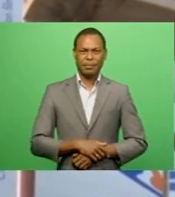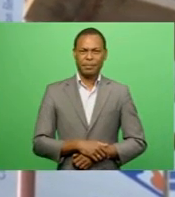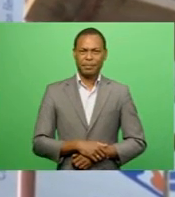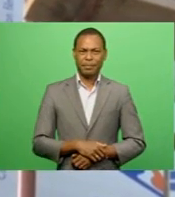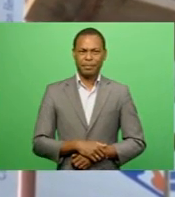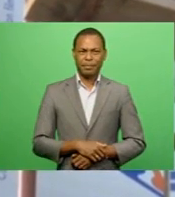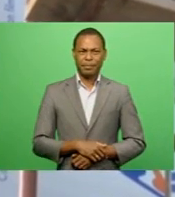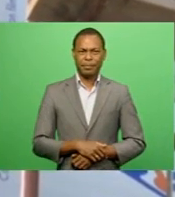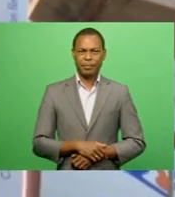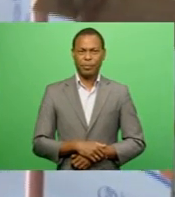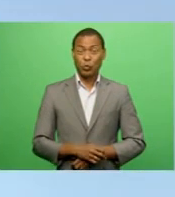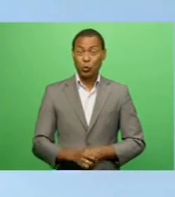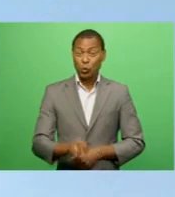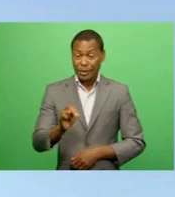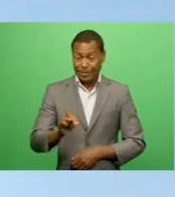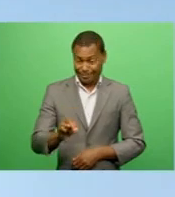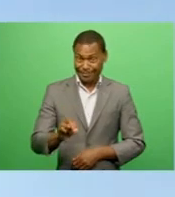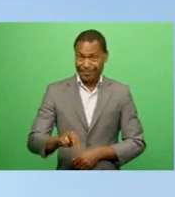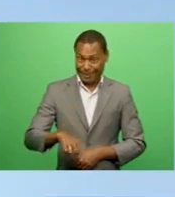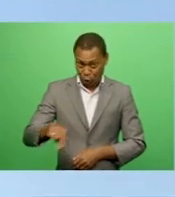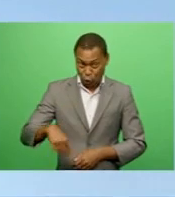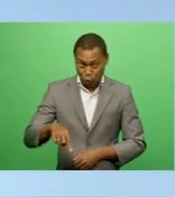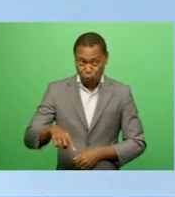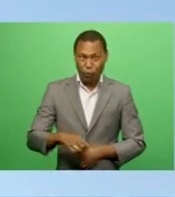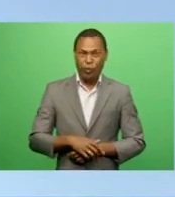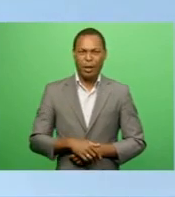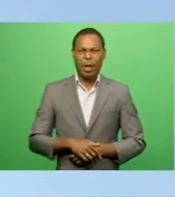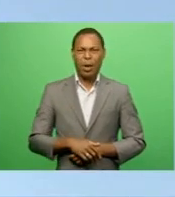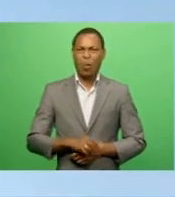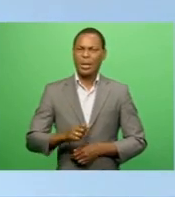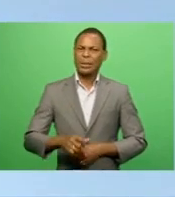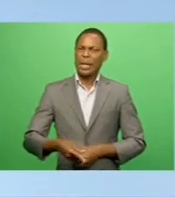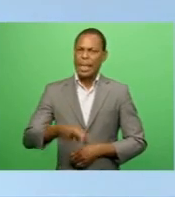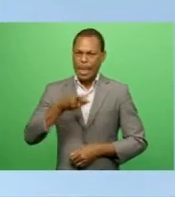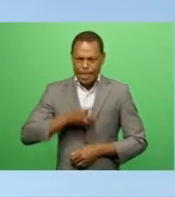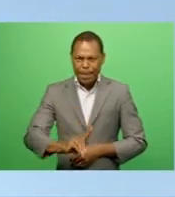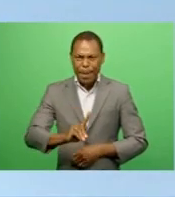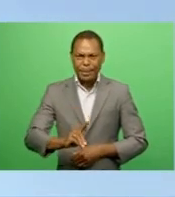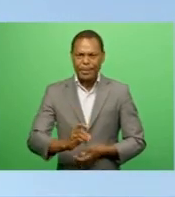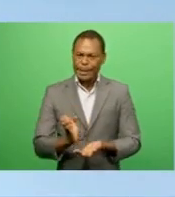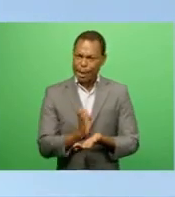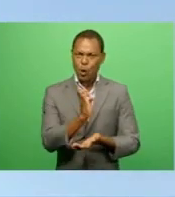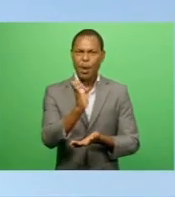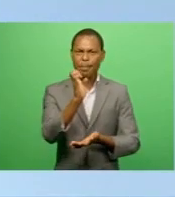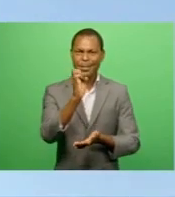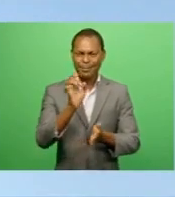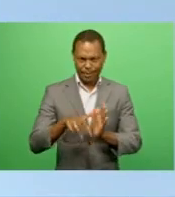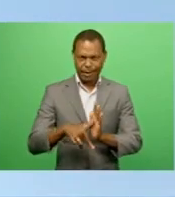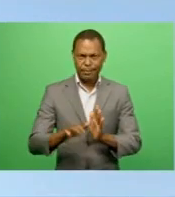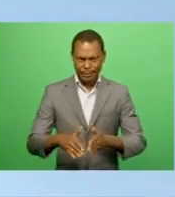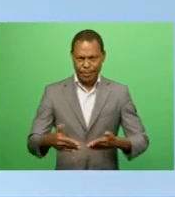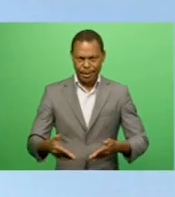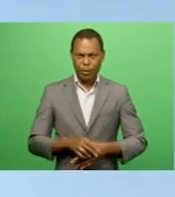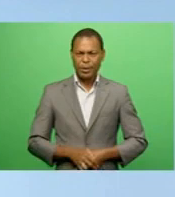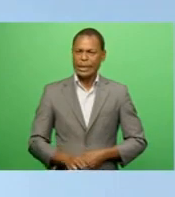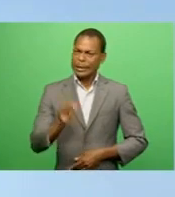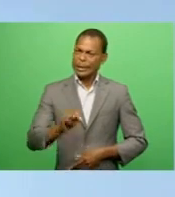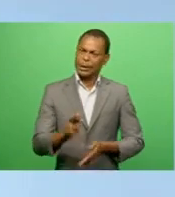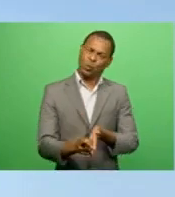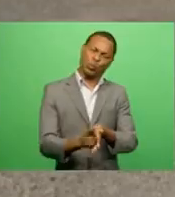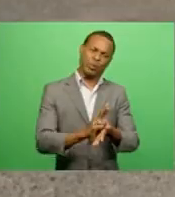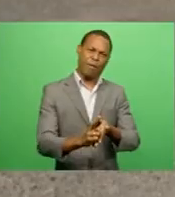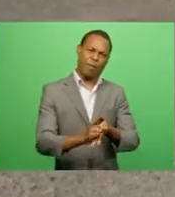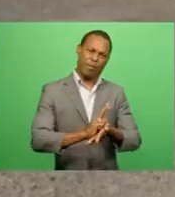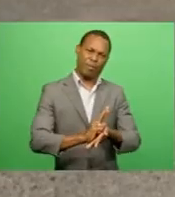to evolve to the present demand and economic situations. We need to re-evaluate the